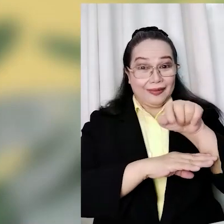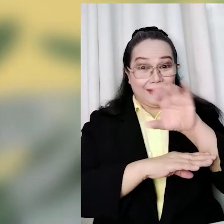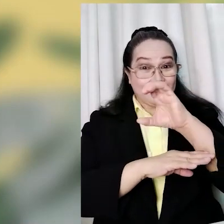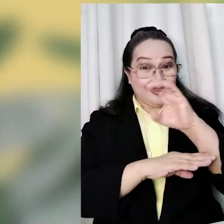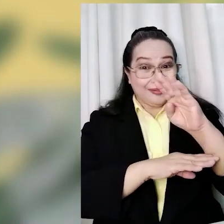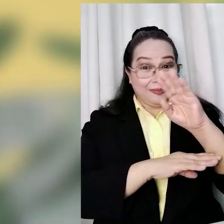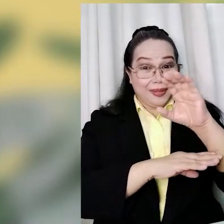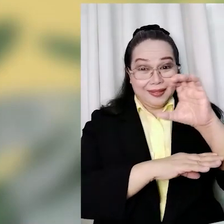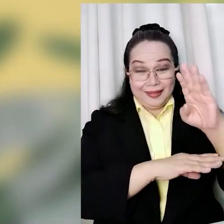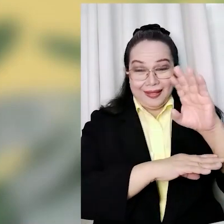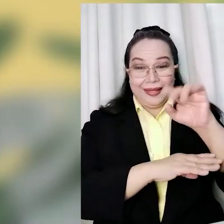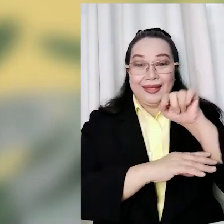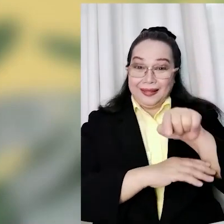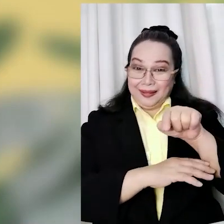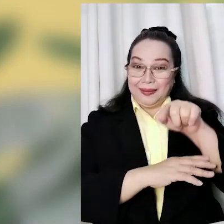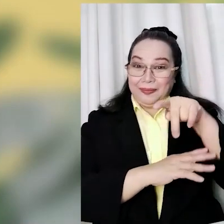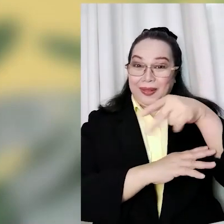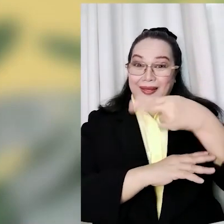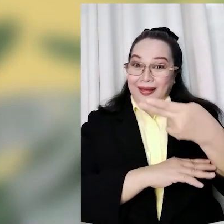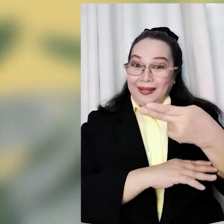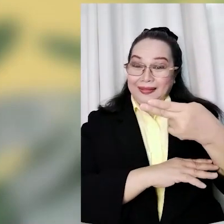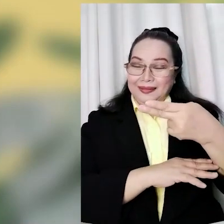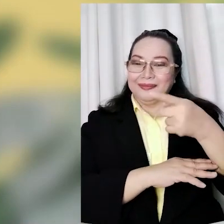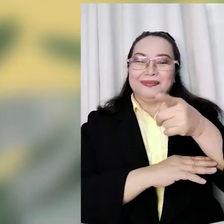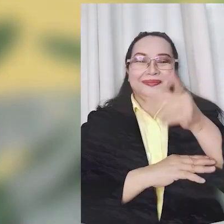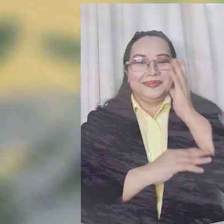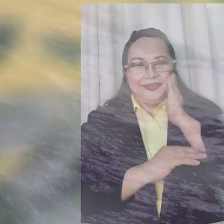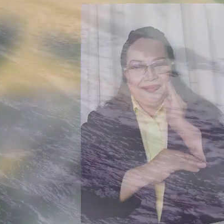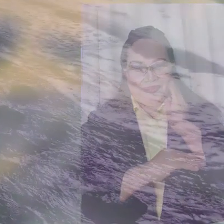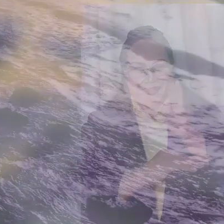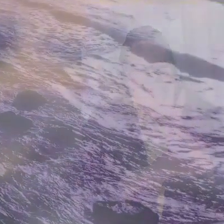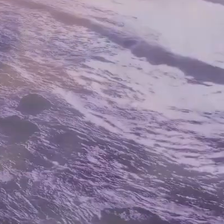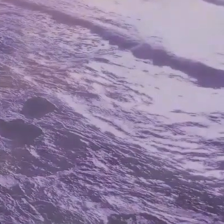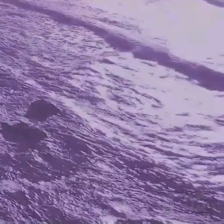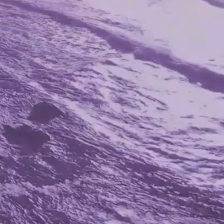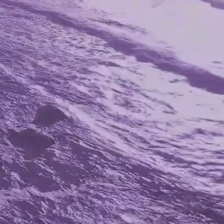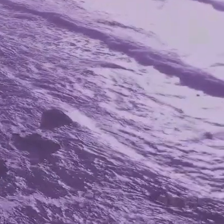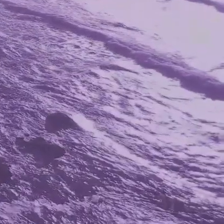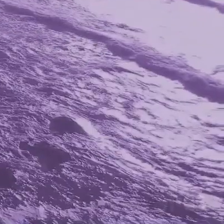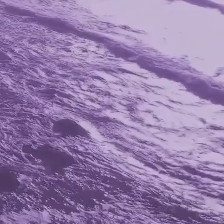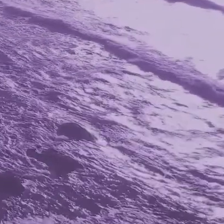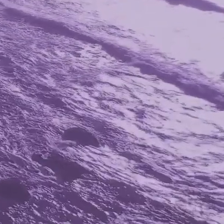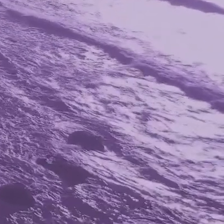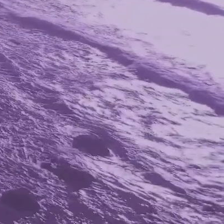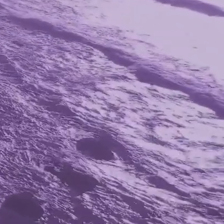live.ccbc.ph and bring the CCBC experience to your home.